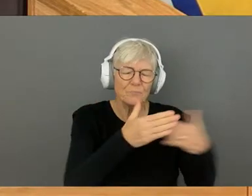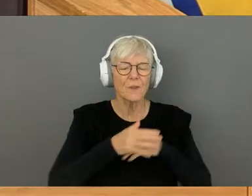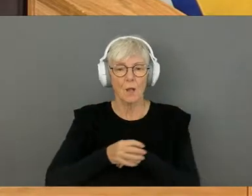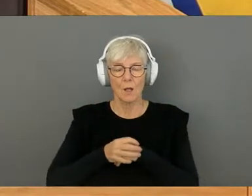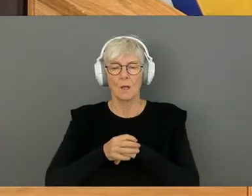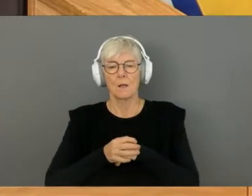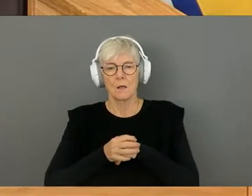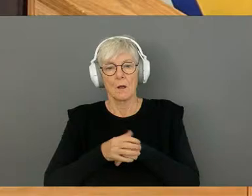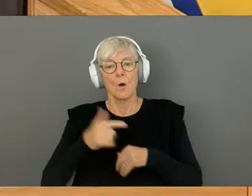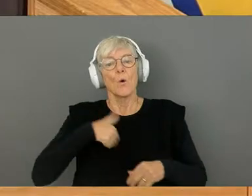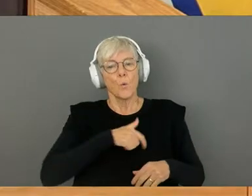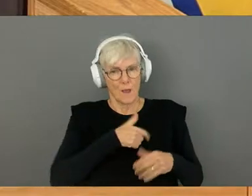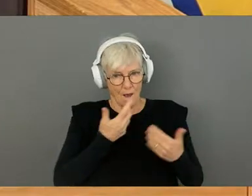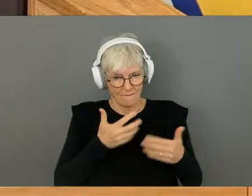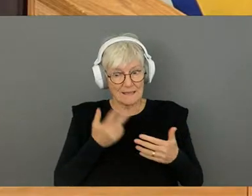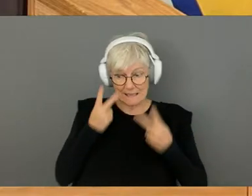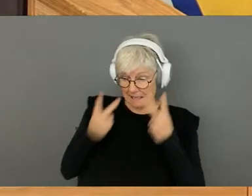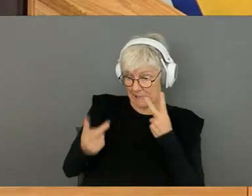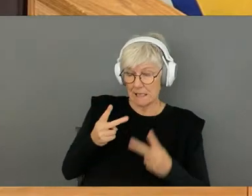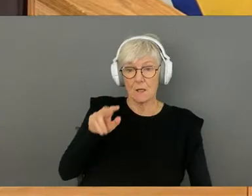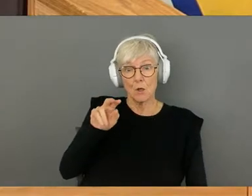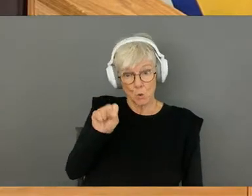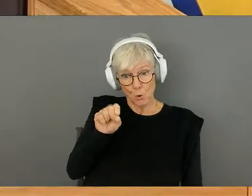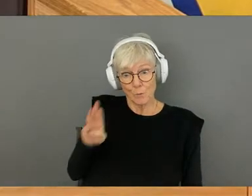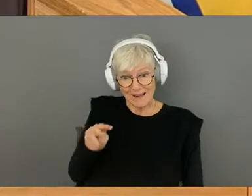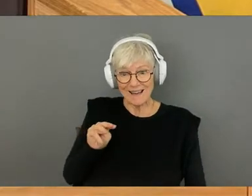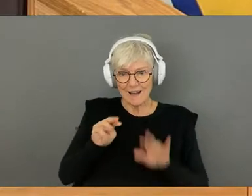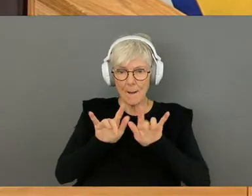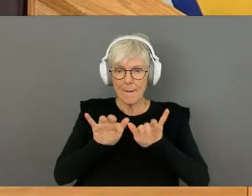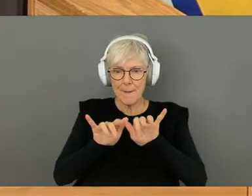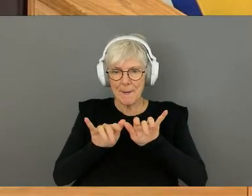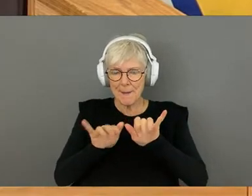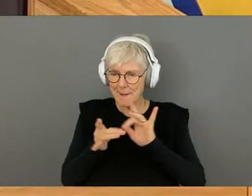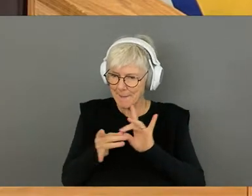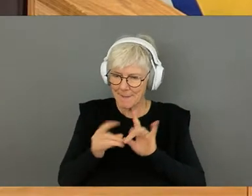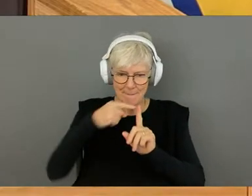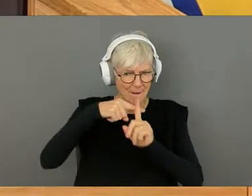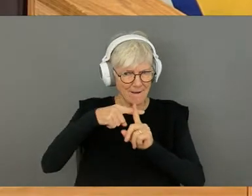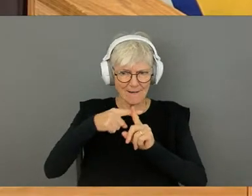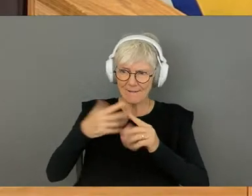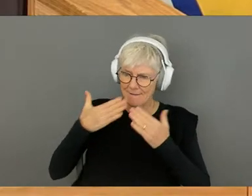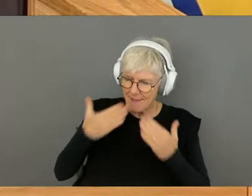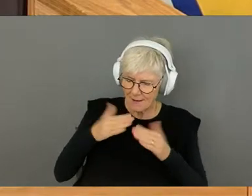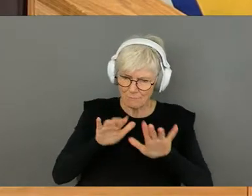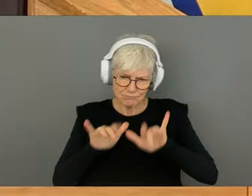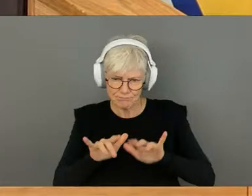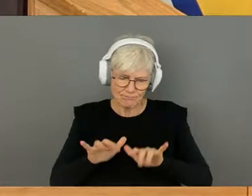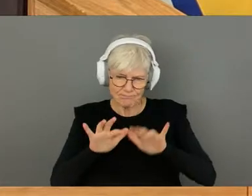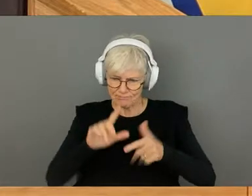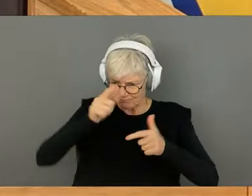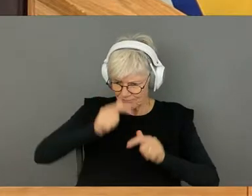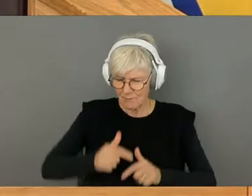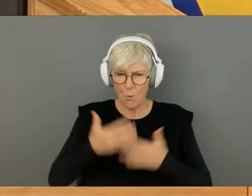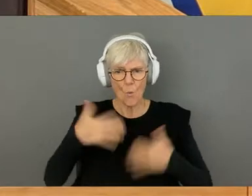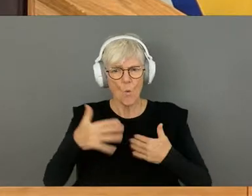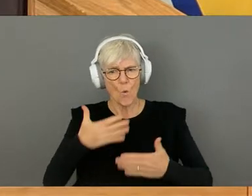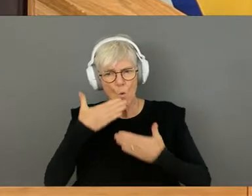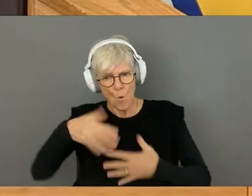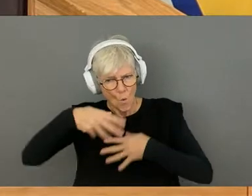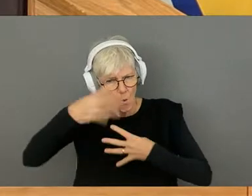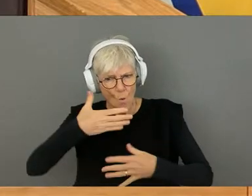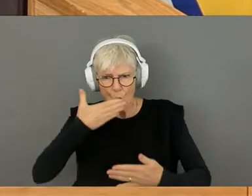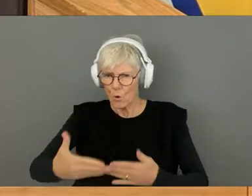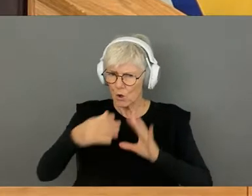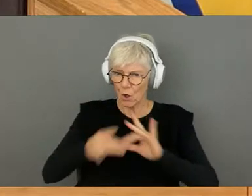you messages on social media that have shown deep appreciation as well for all the work that NB Power has done. Its crews,